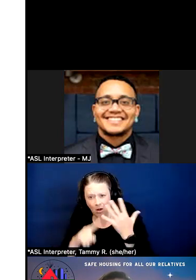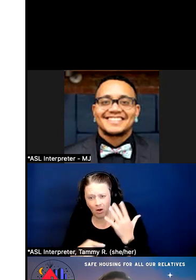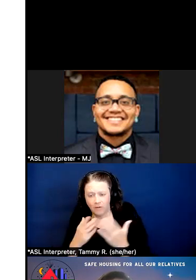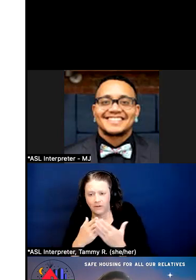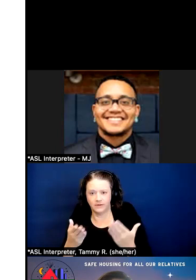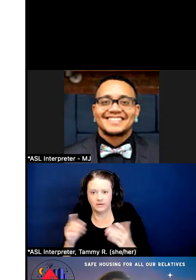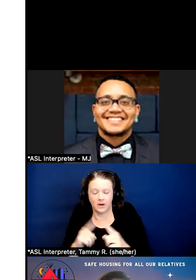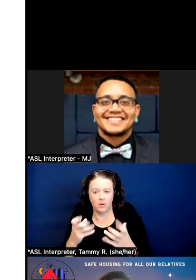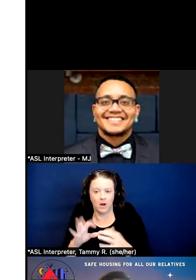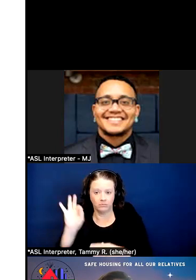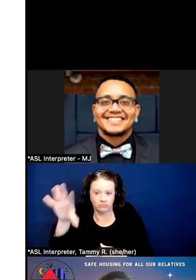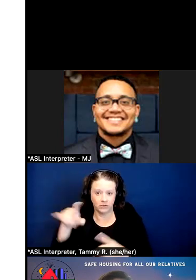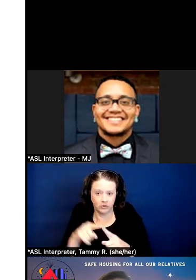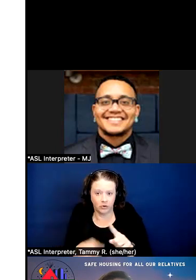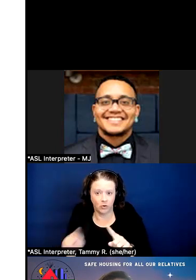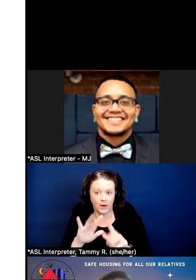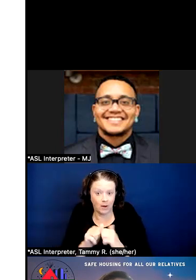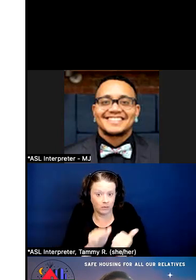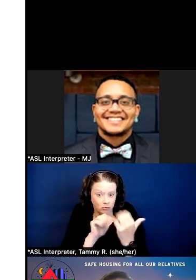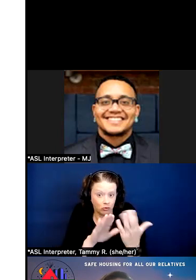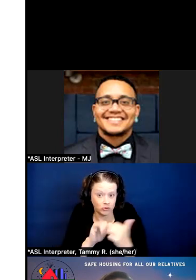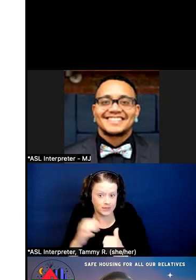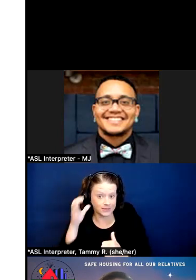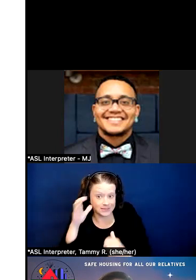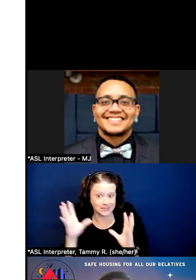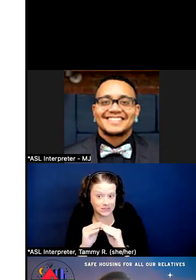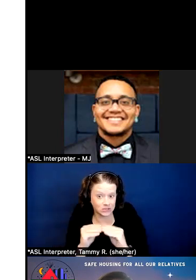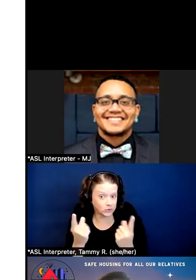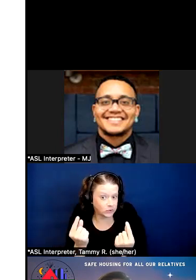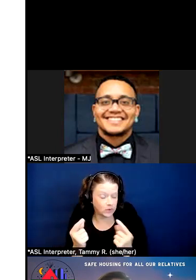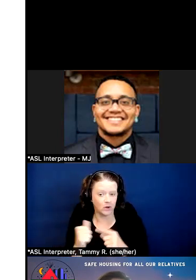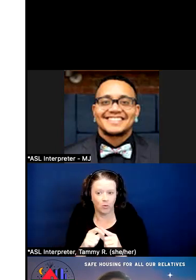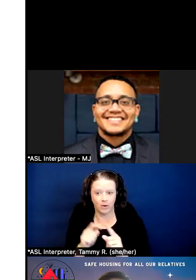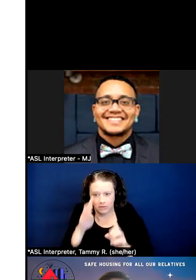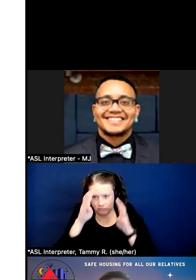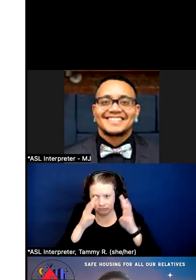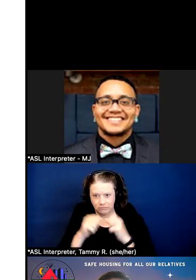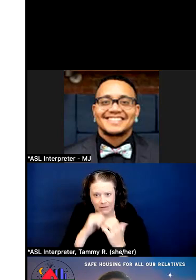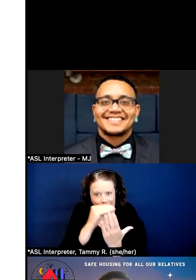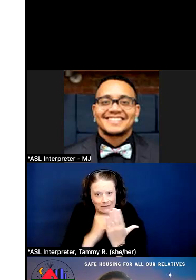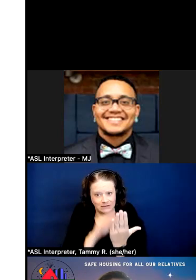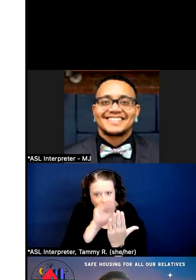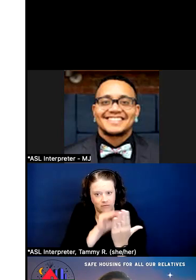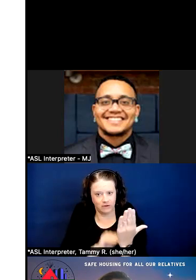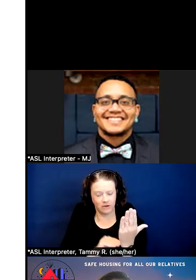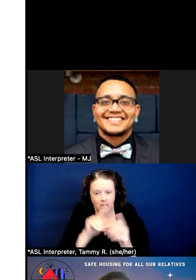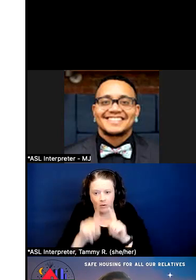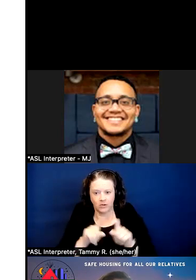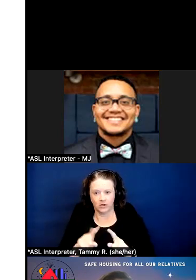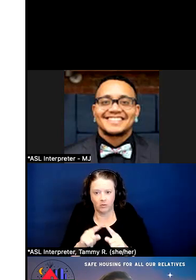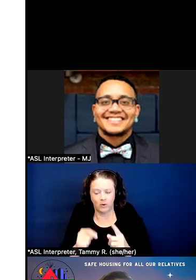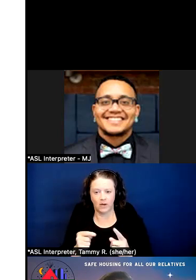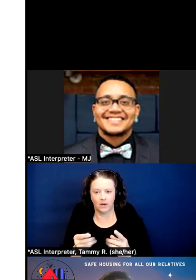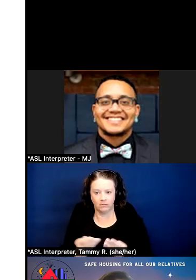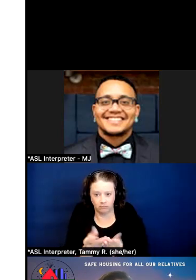how we approached the listening sessions. We developed a list of questions, and we actually ran those questions through our work group, who